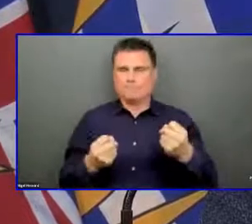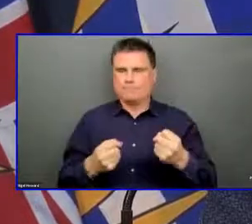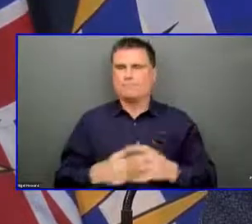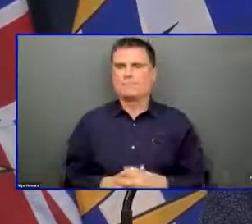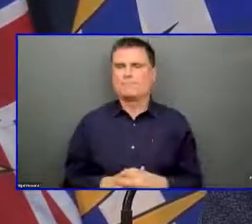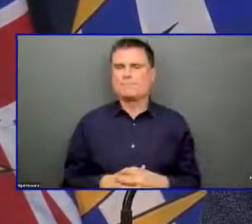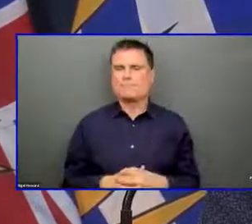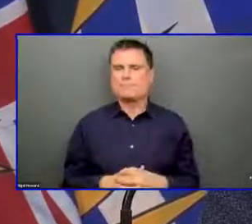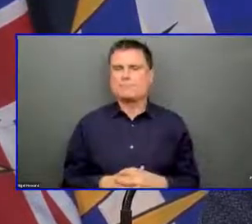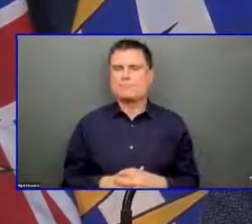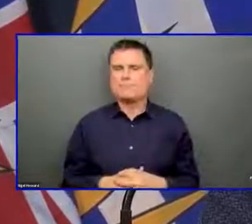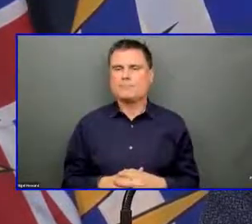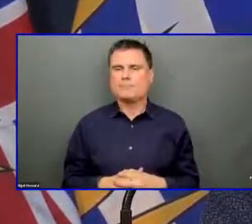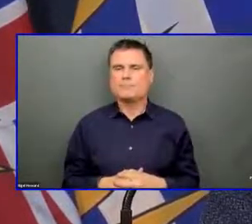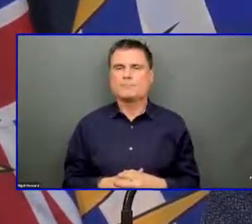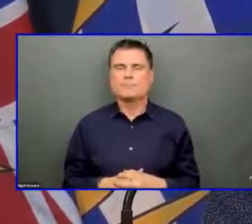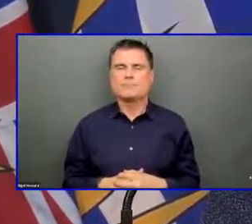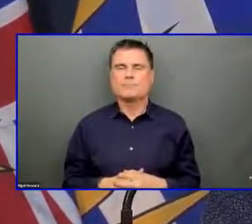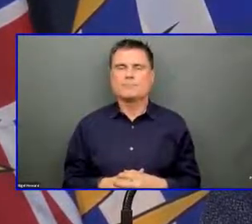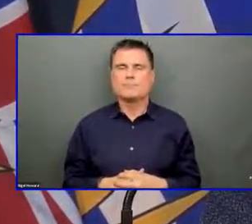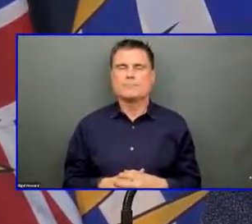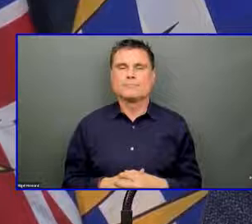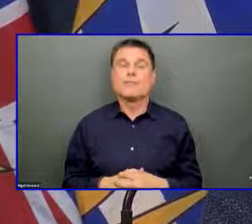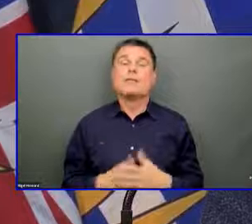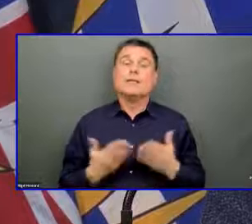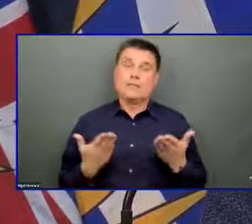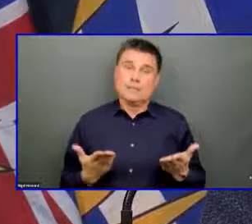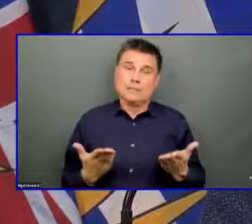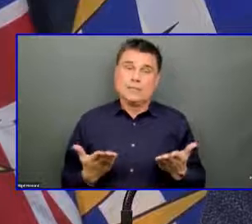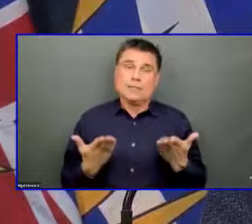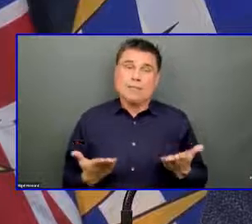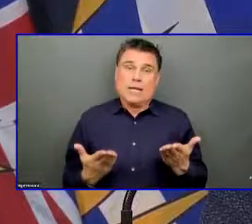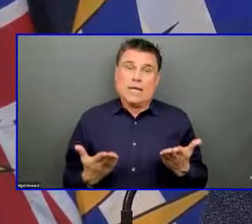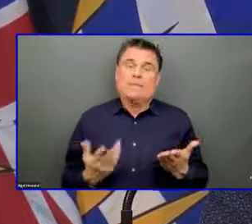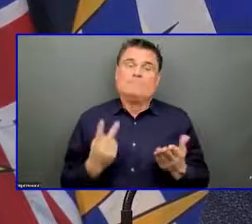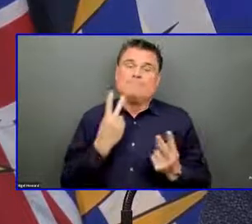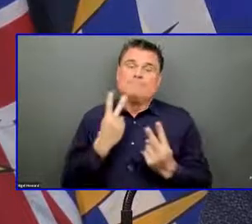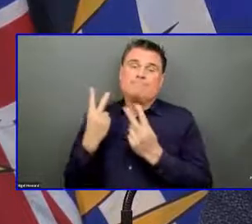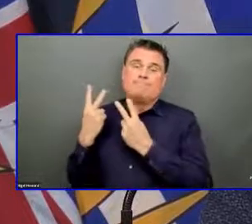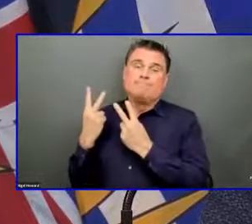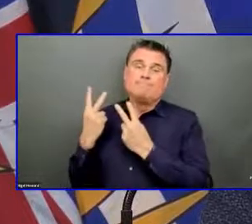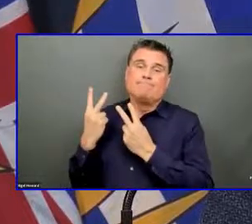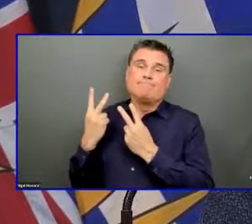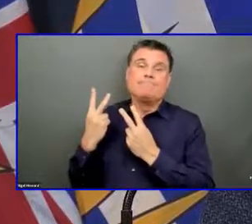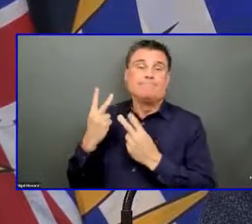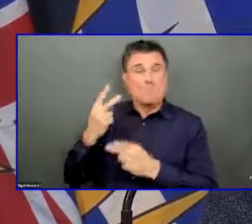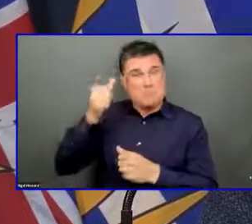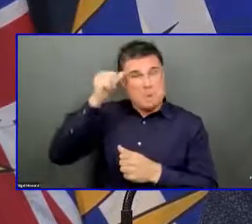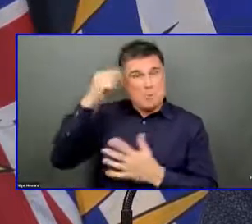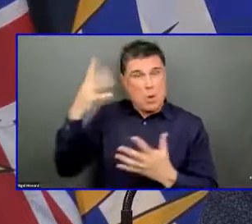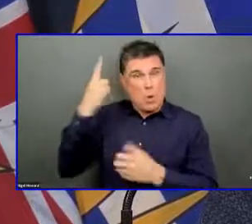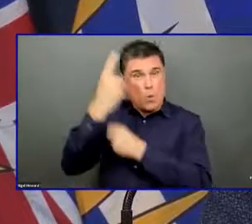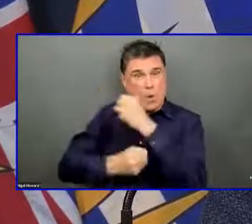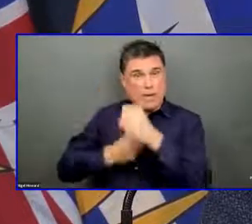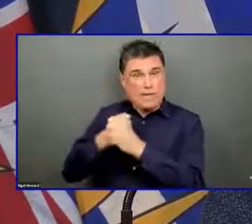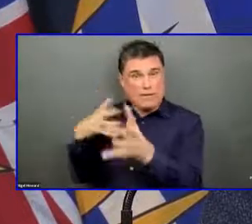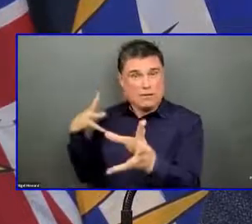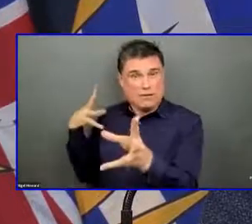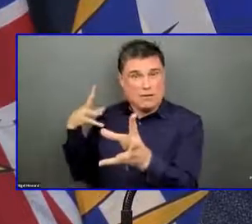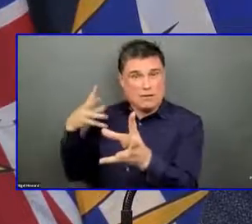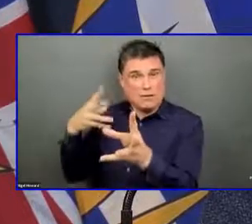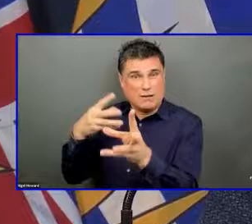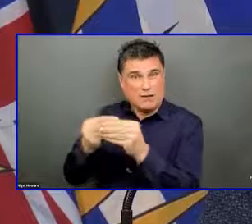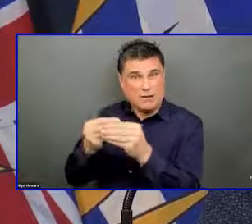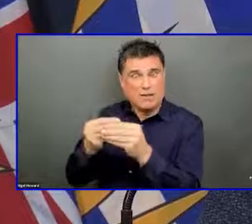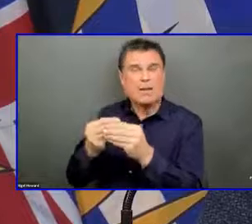And on this day that we remember everything that's happened over this past year, we've had 3 new deaths to report here in